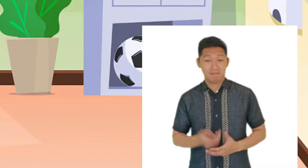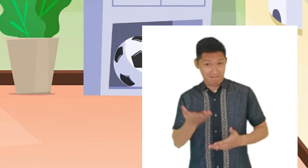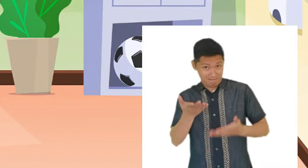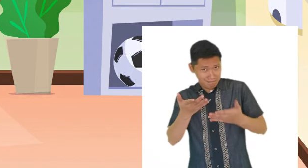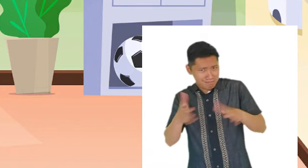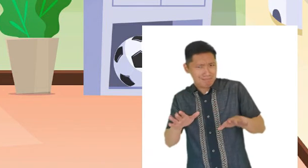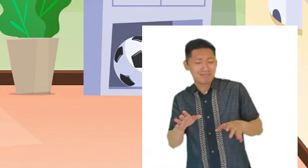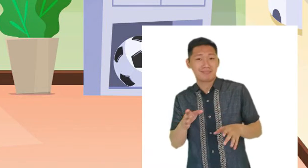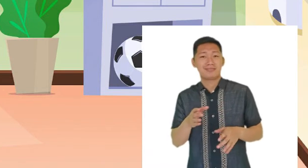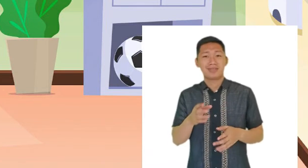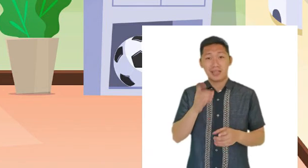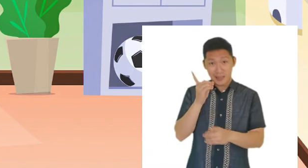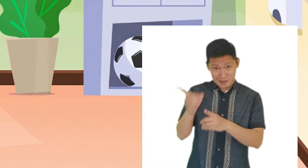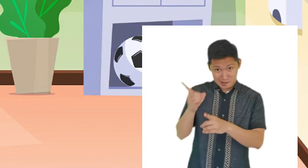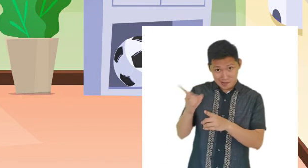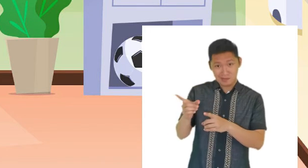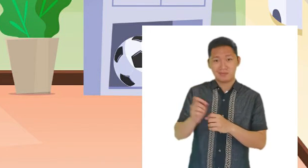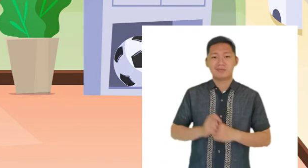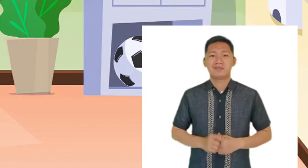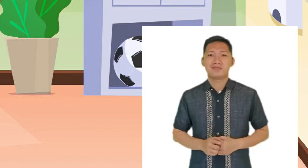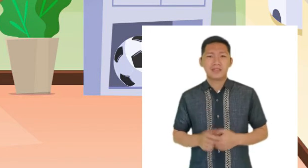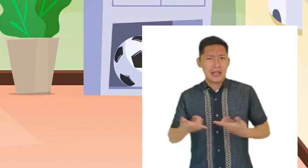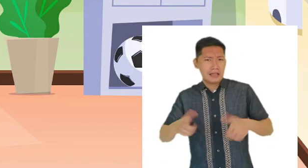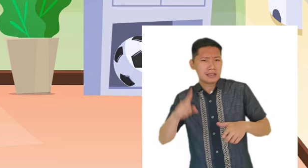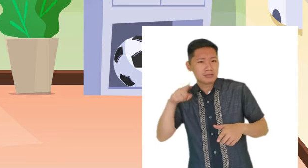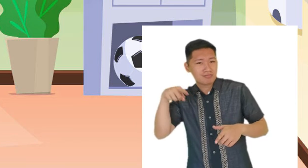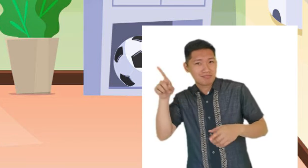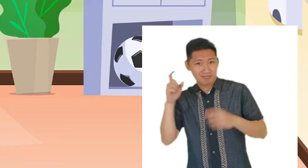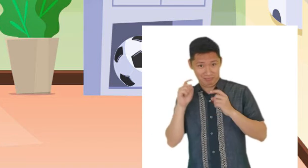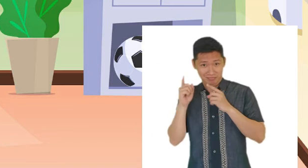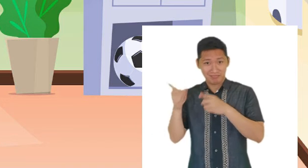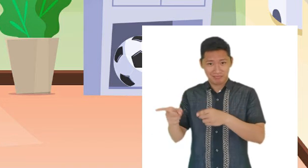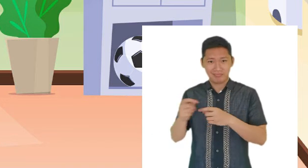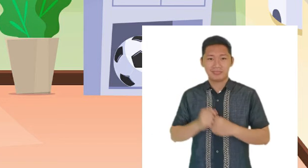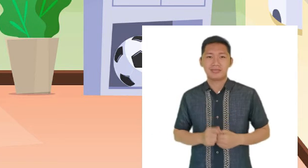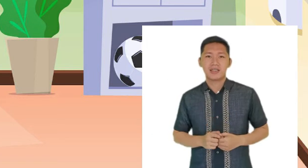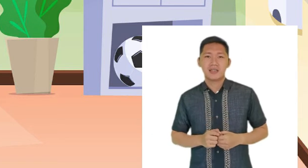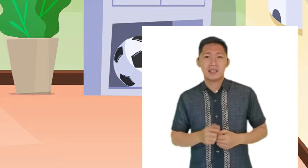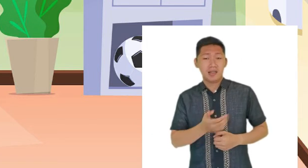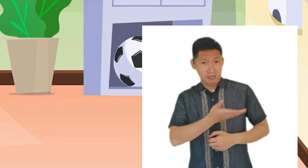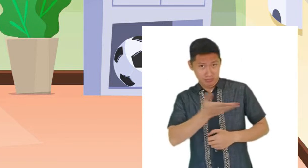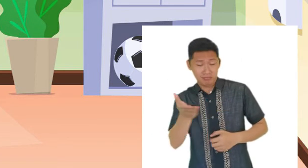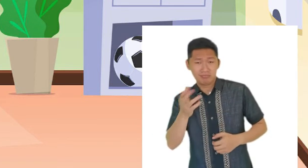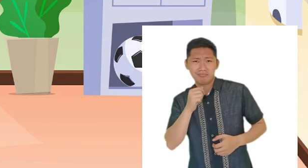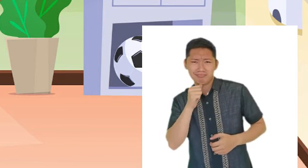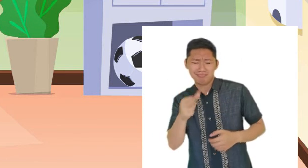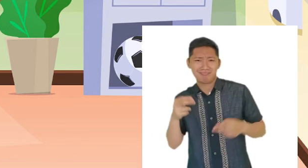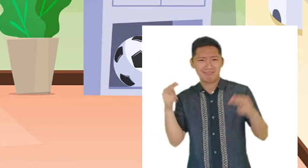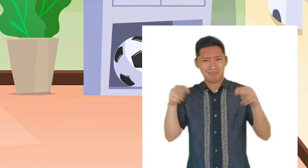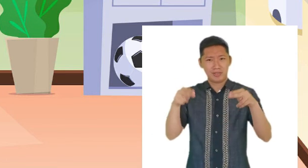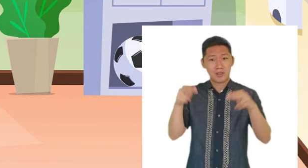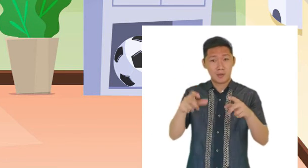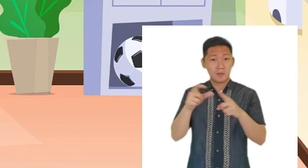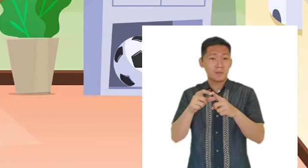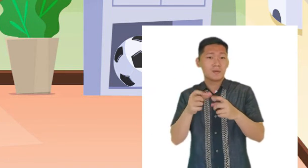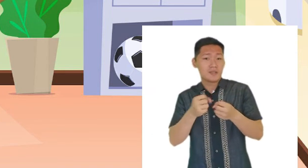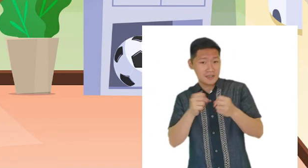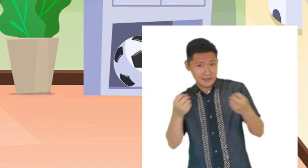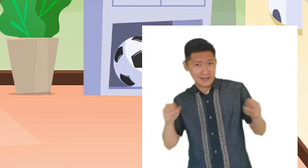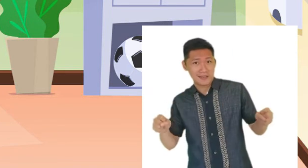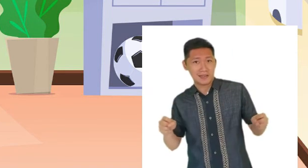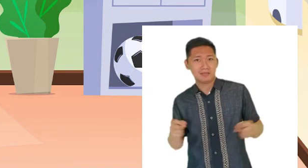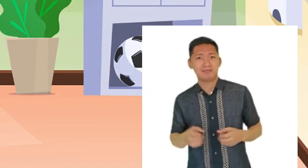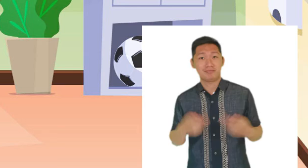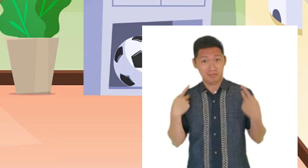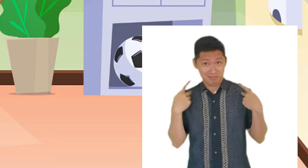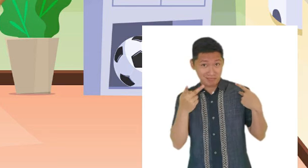Are you done answering? Let us check your answer. There are unnecessary words in the